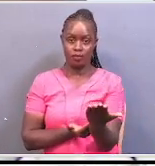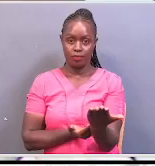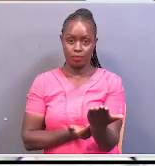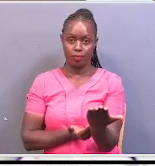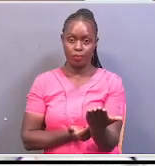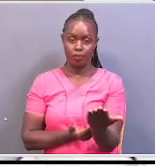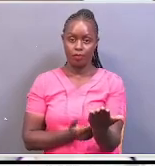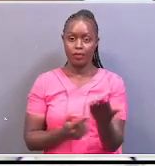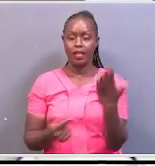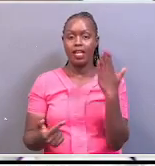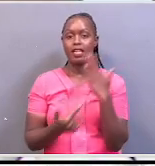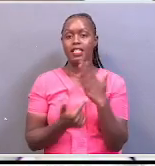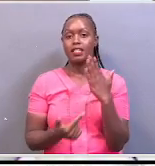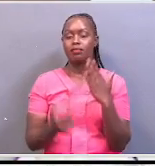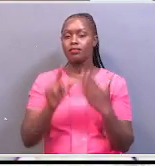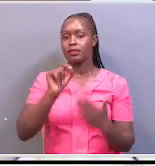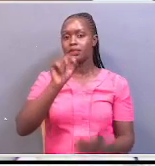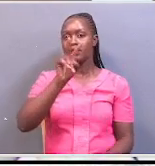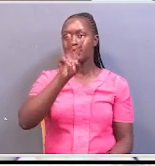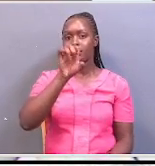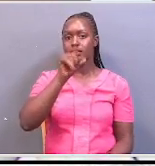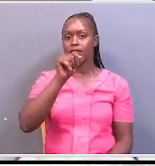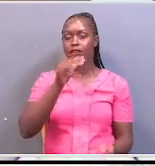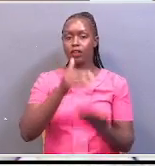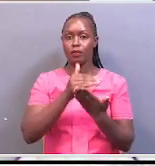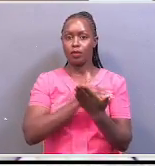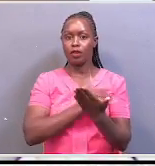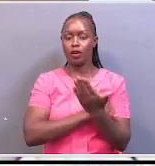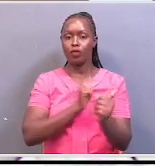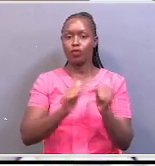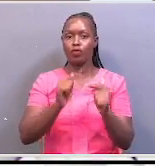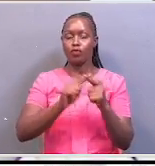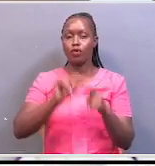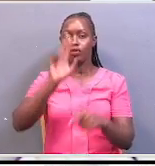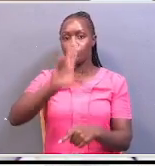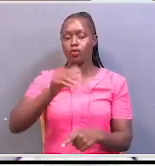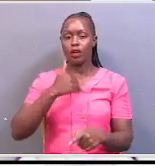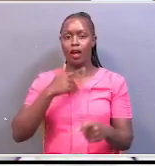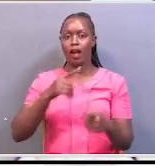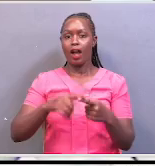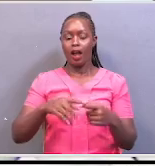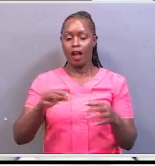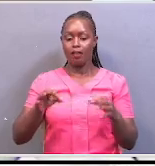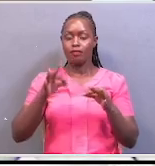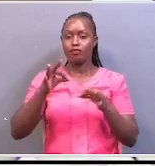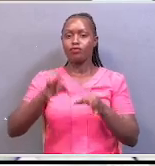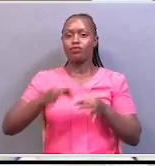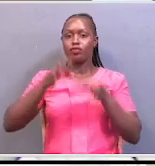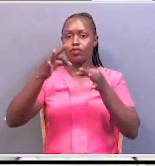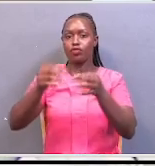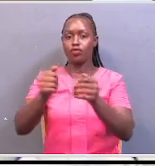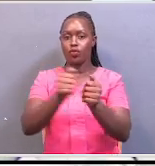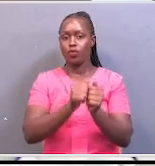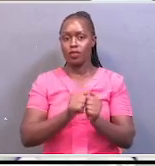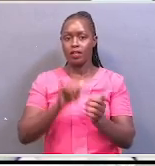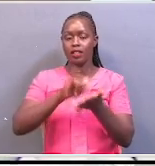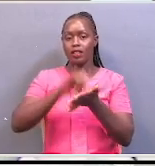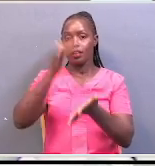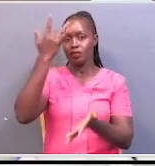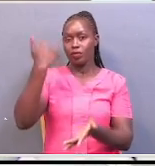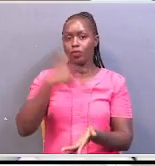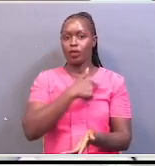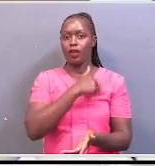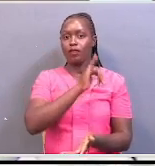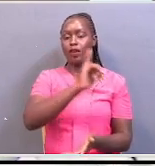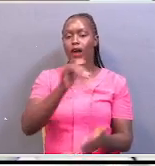the TVET program that President Uhuru Kenyatta has built upon, and that is why we have